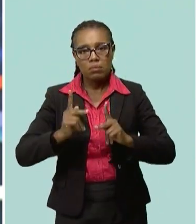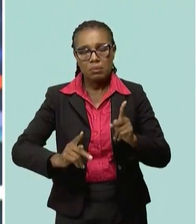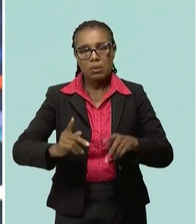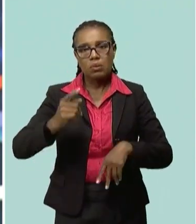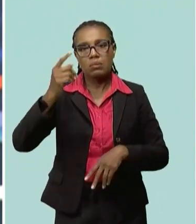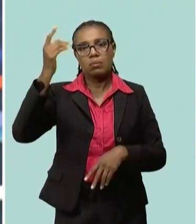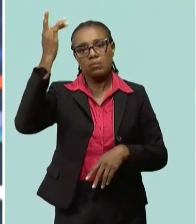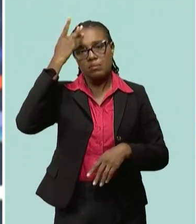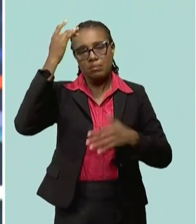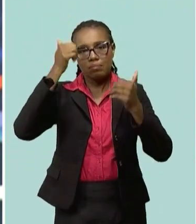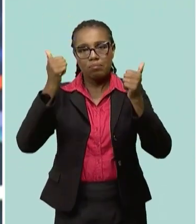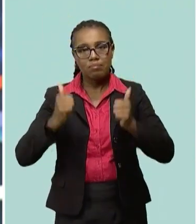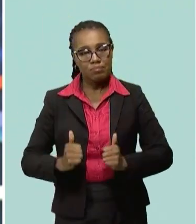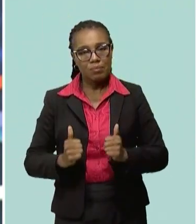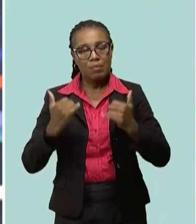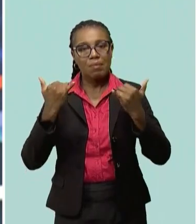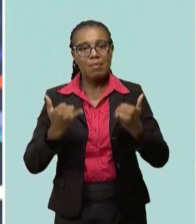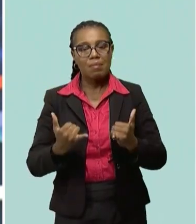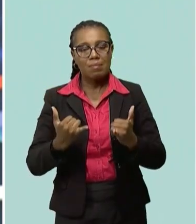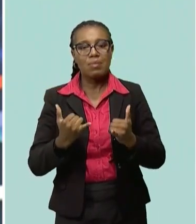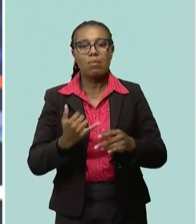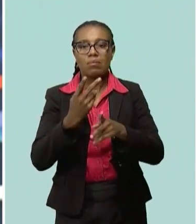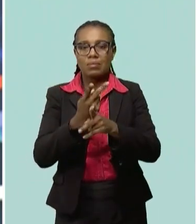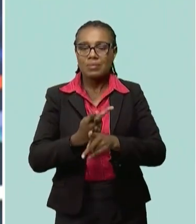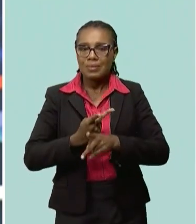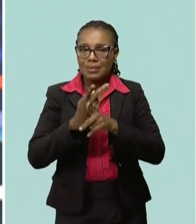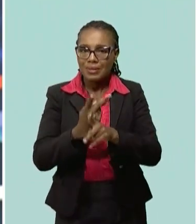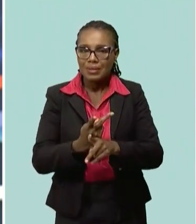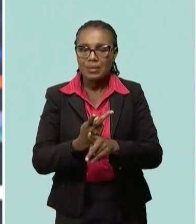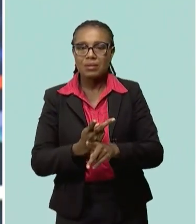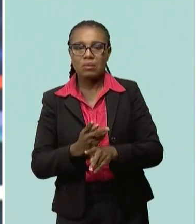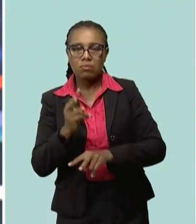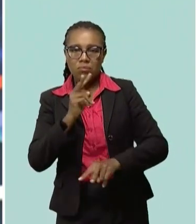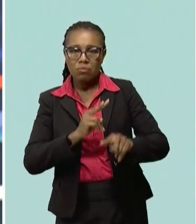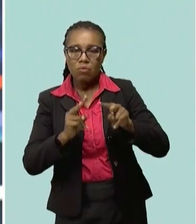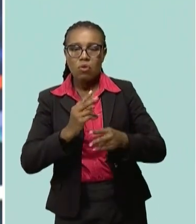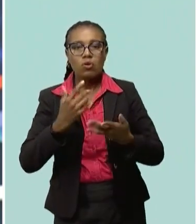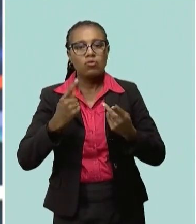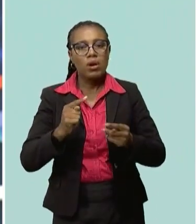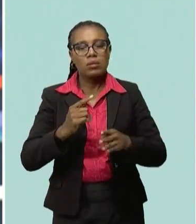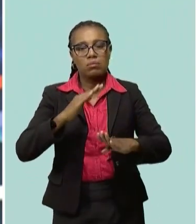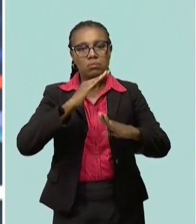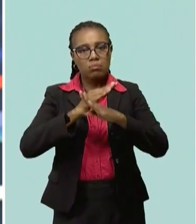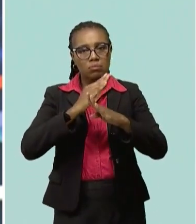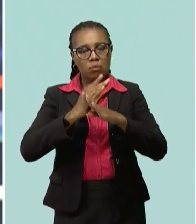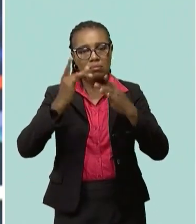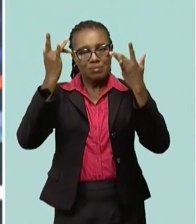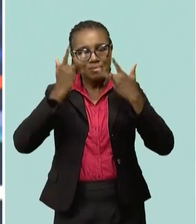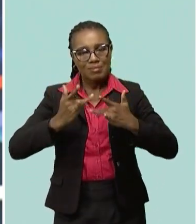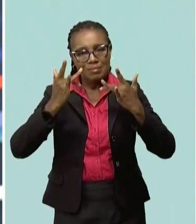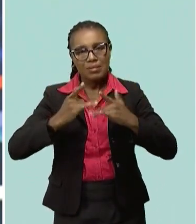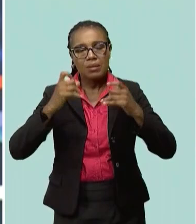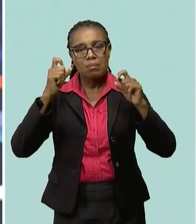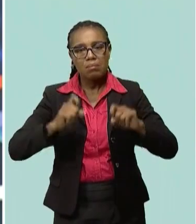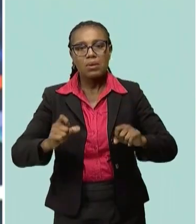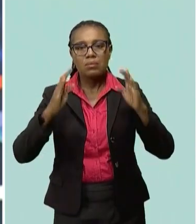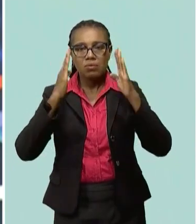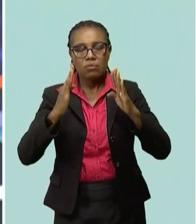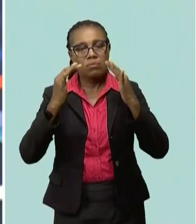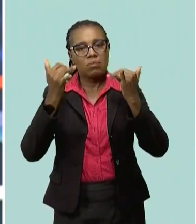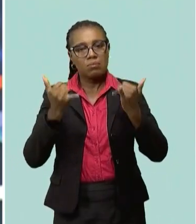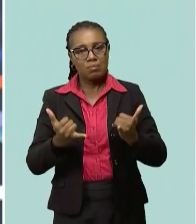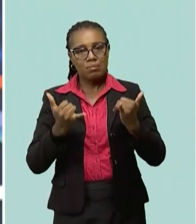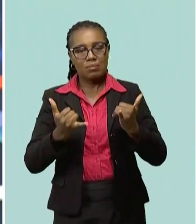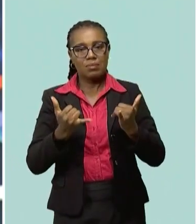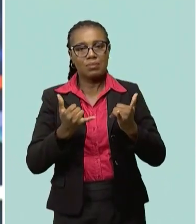why the prevention and care of the illness has to be tackled earlier in life. This message from Dr. Nicole Anderson, the Associate